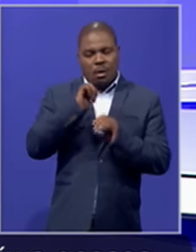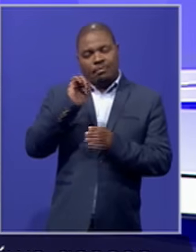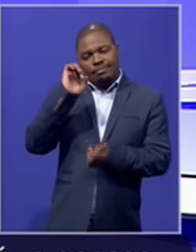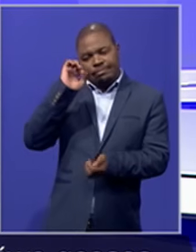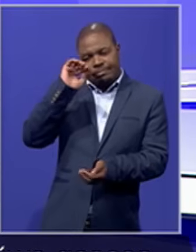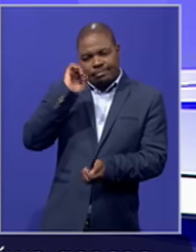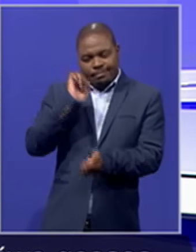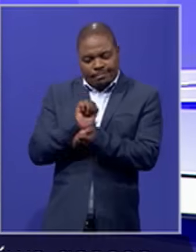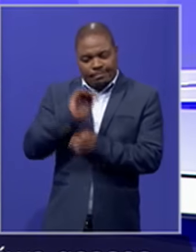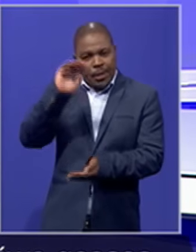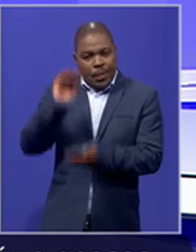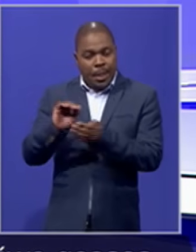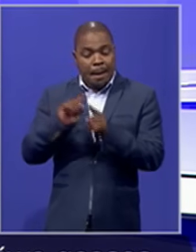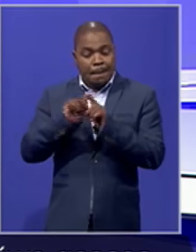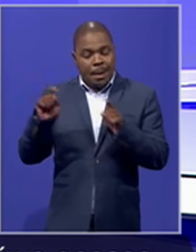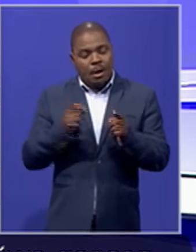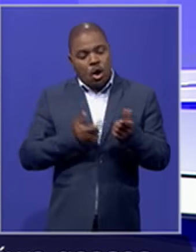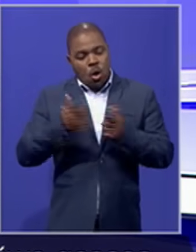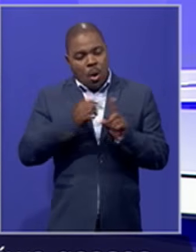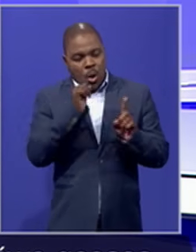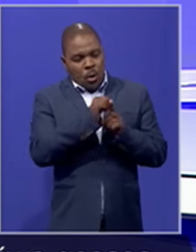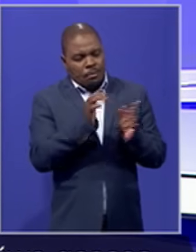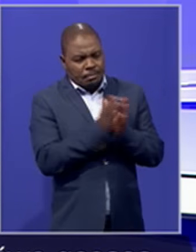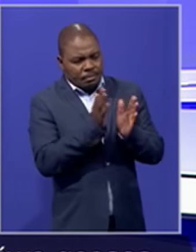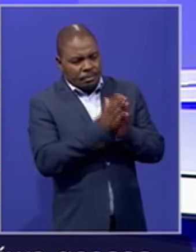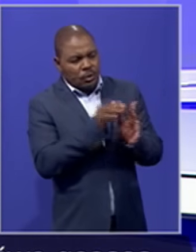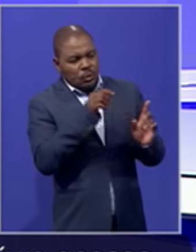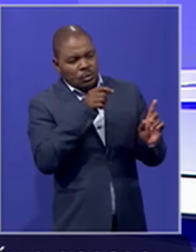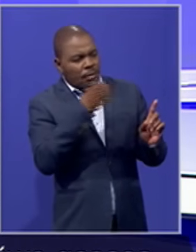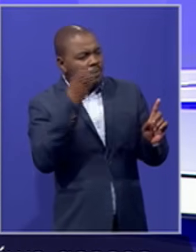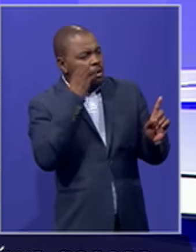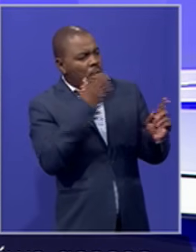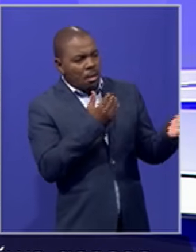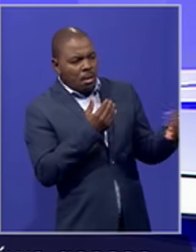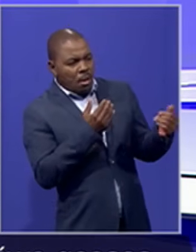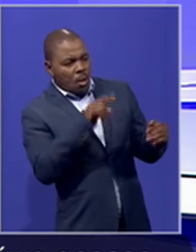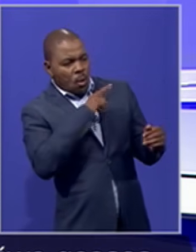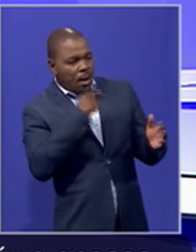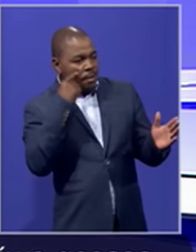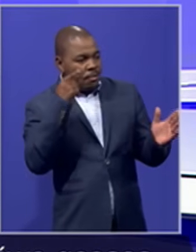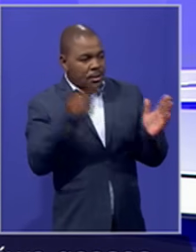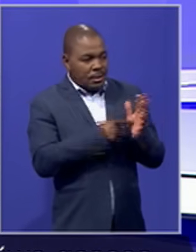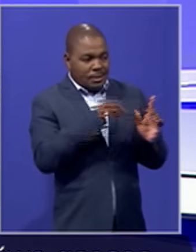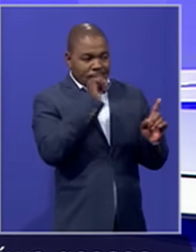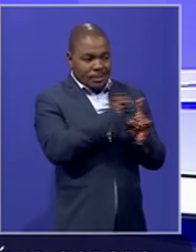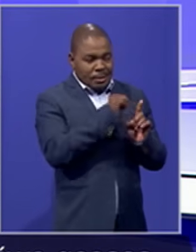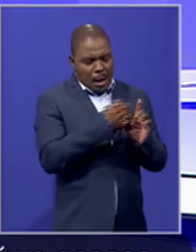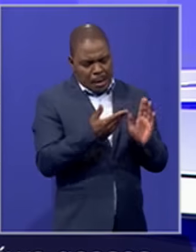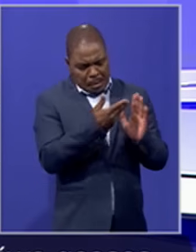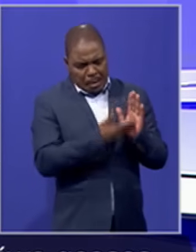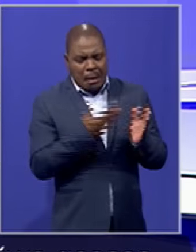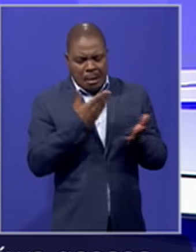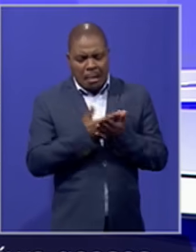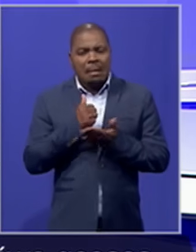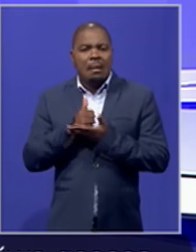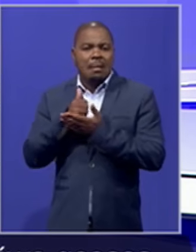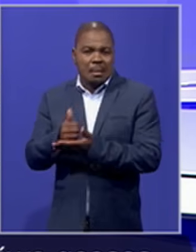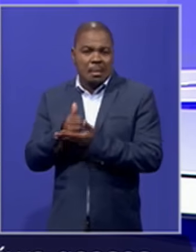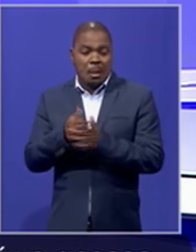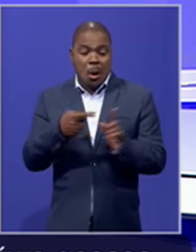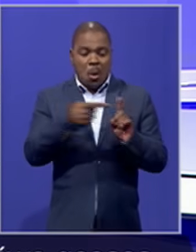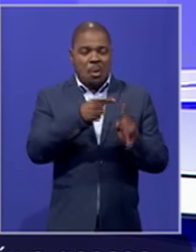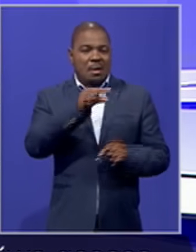le bjalo ramolao wa gagwe o kgopetše go bona sellathekeng sa Hughes a bolela gore bohlatse bjo bo tšweleditšego fao bo ka thuša. Hughes